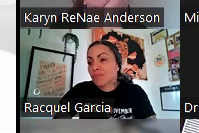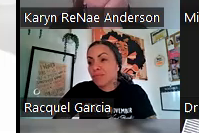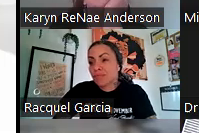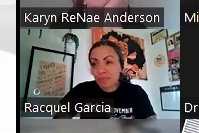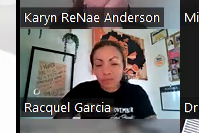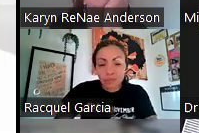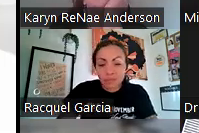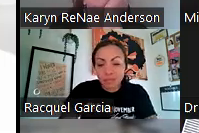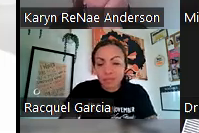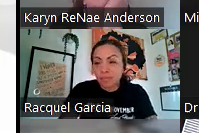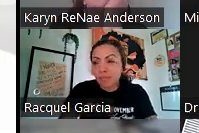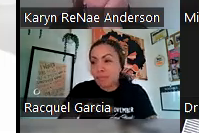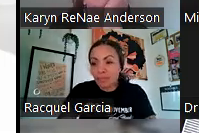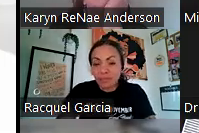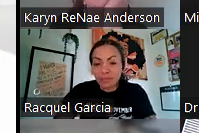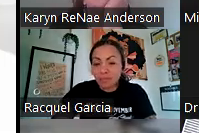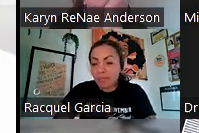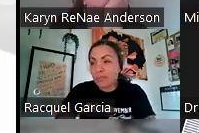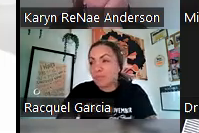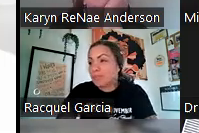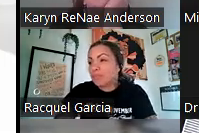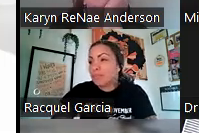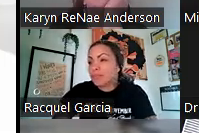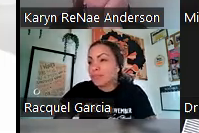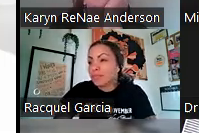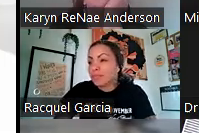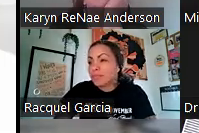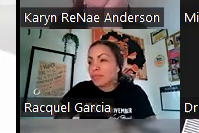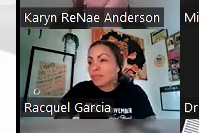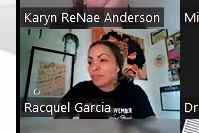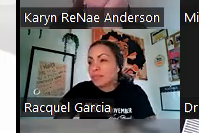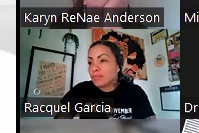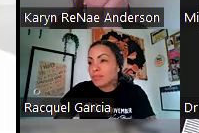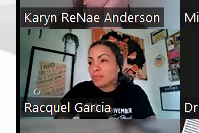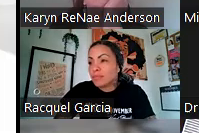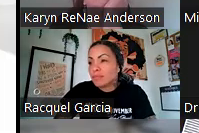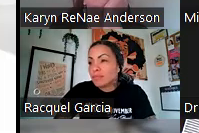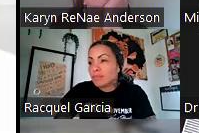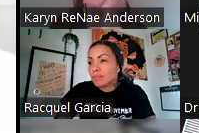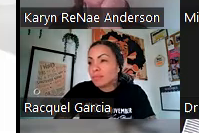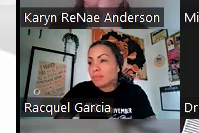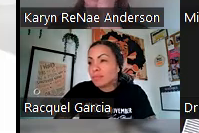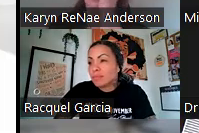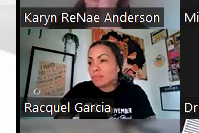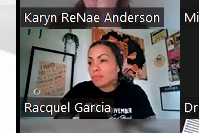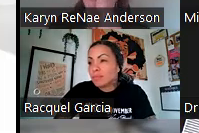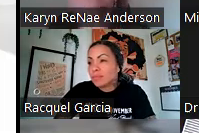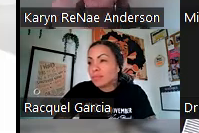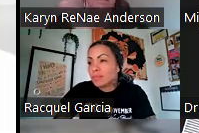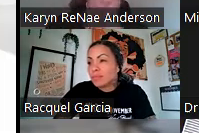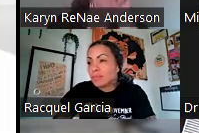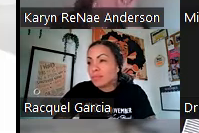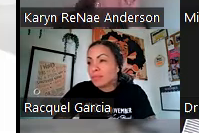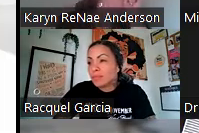be open for the last 10 minutes, and the council will determine how to address any public comments or questions that we do not get